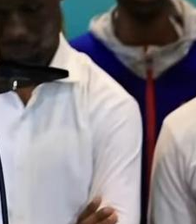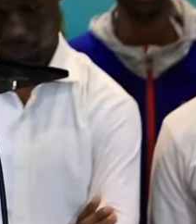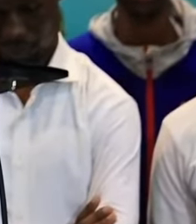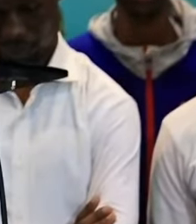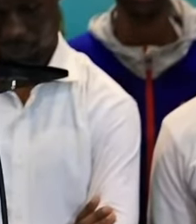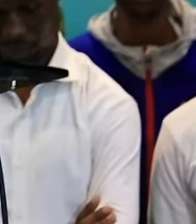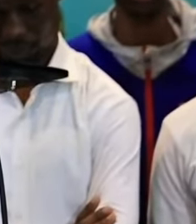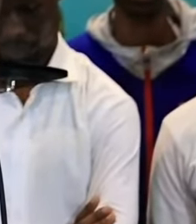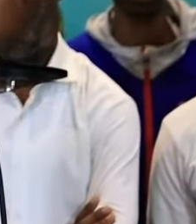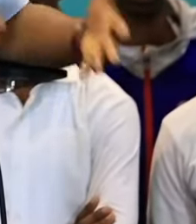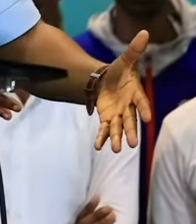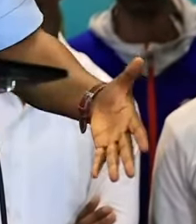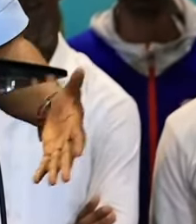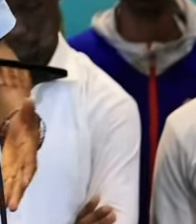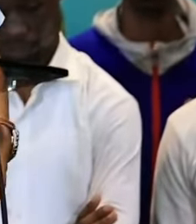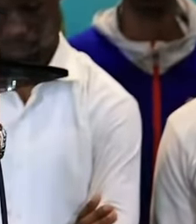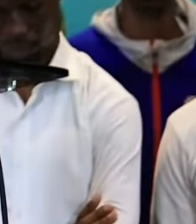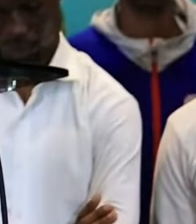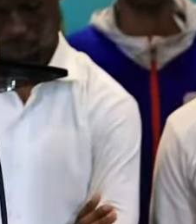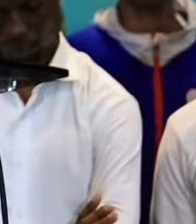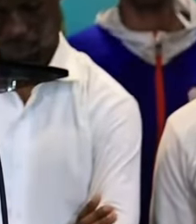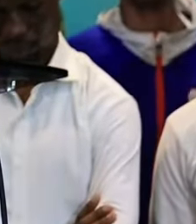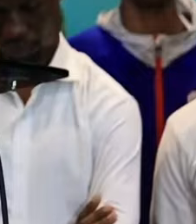How can you commit your relationship?